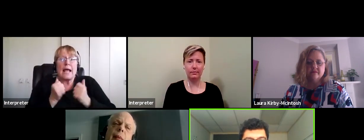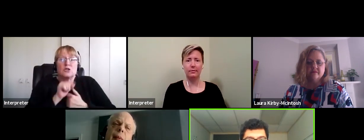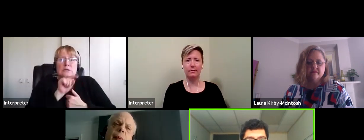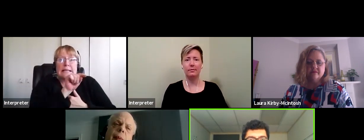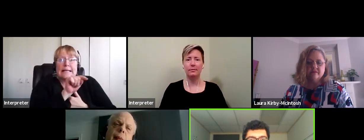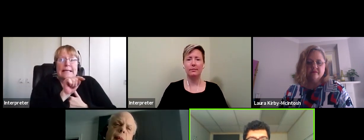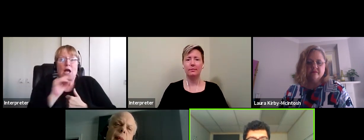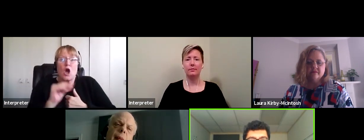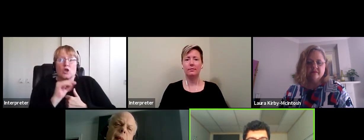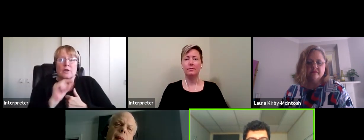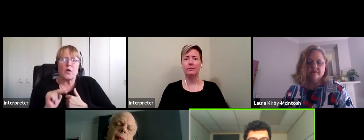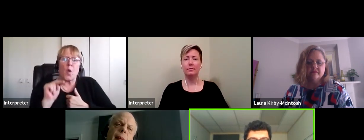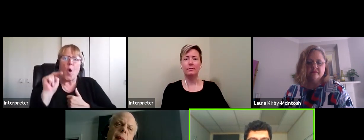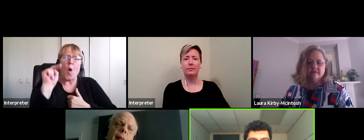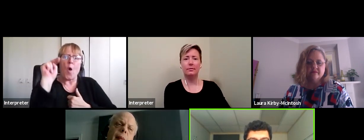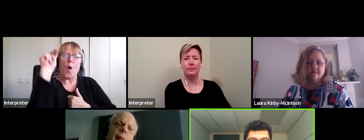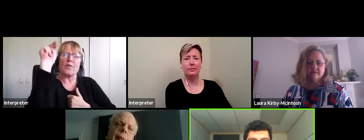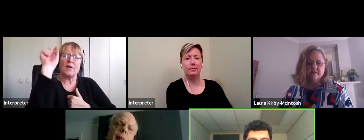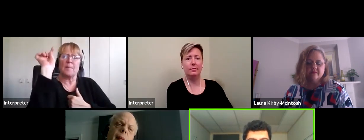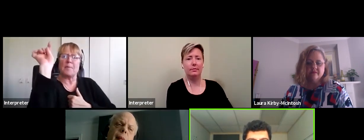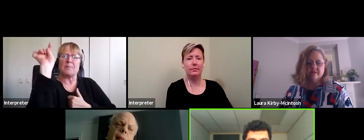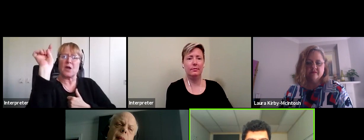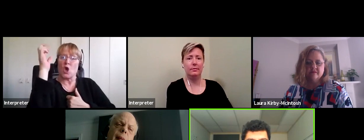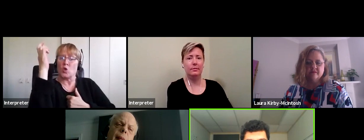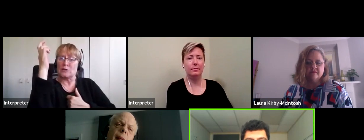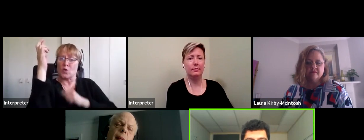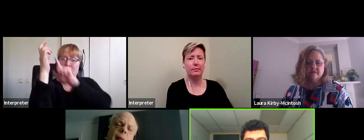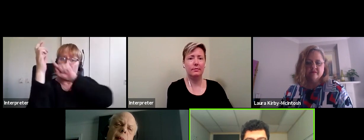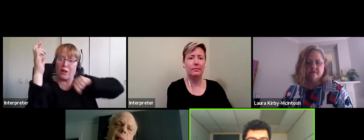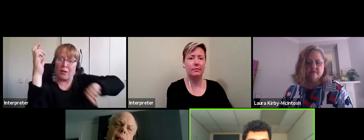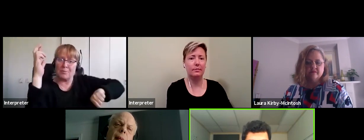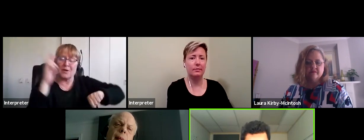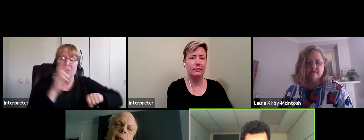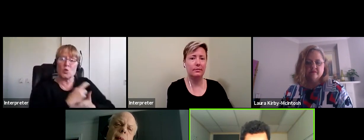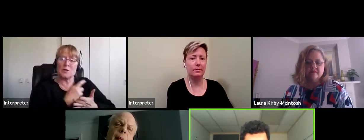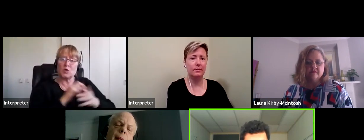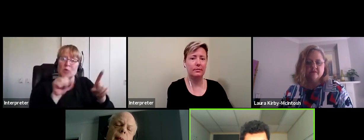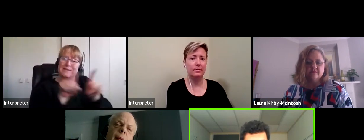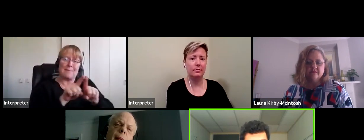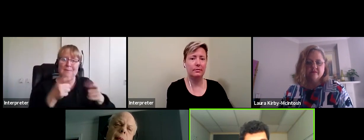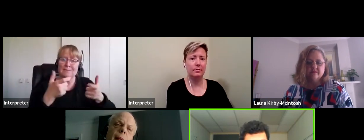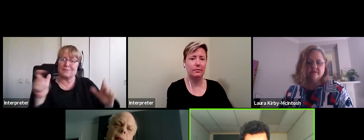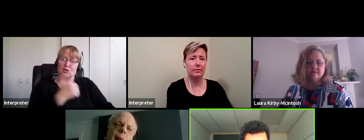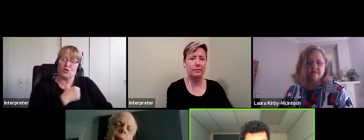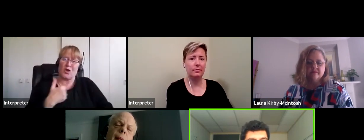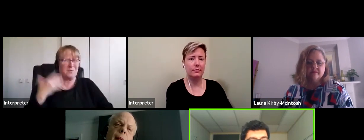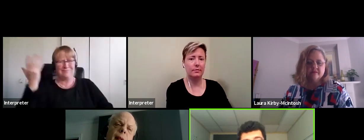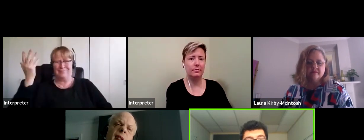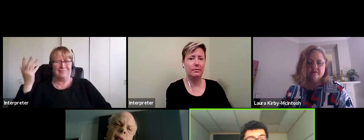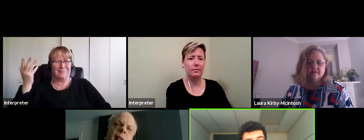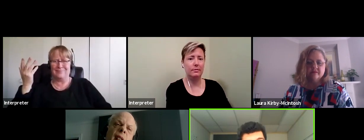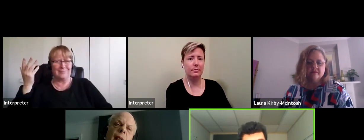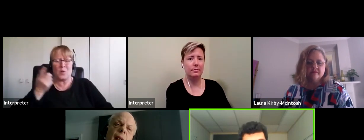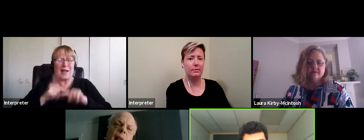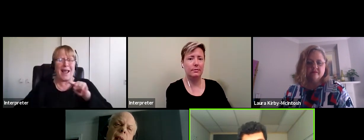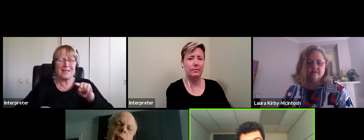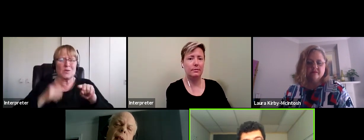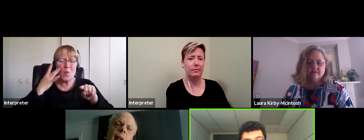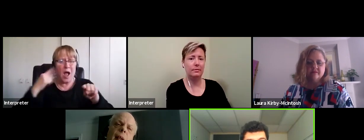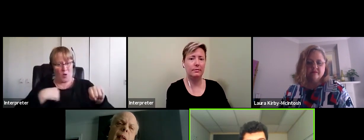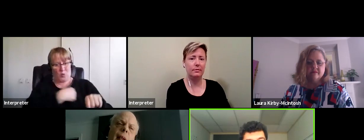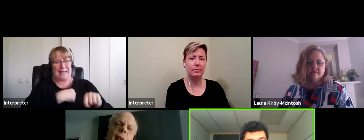Ontario to provide the same sort of resourcing and online provision that, say, a large organization like mine can, because we have access